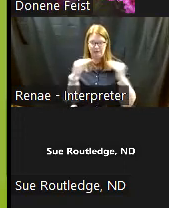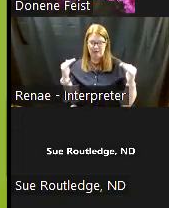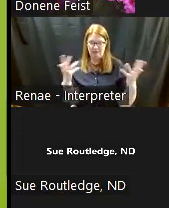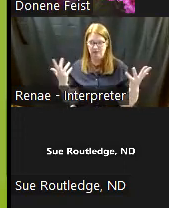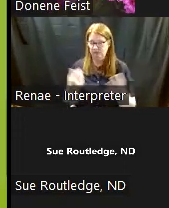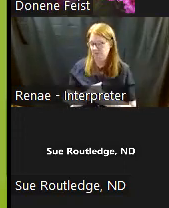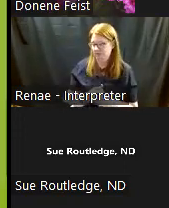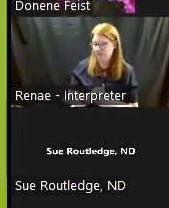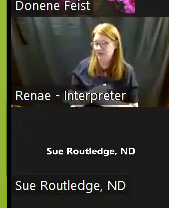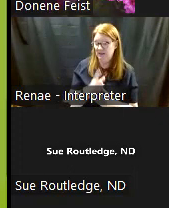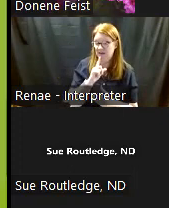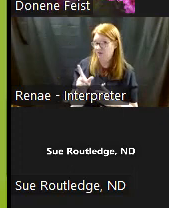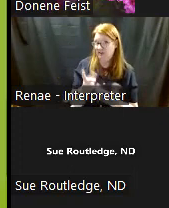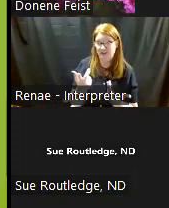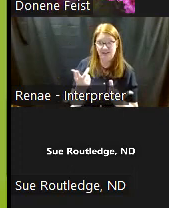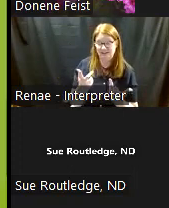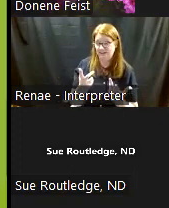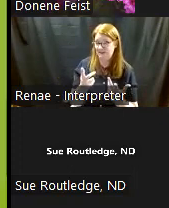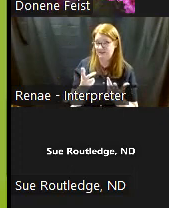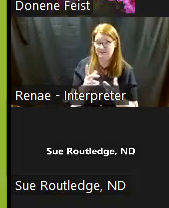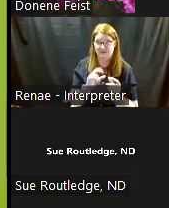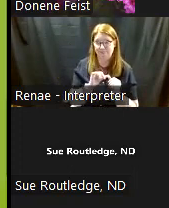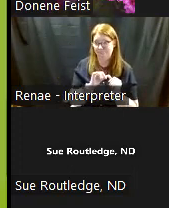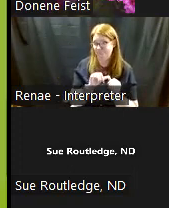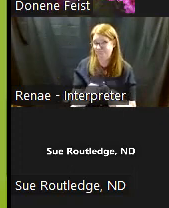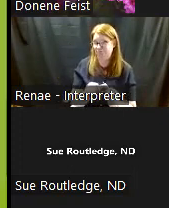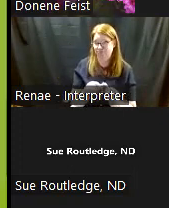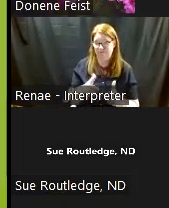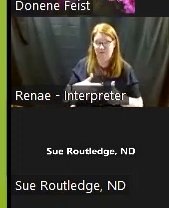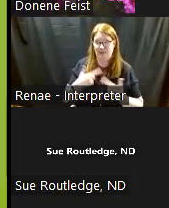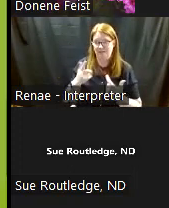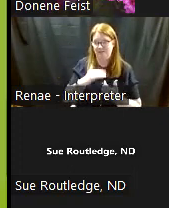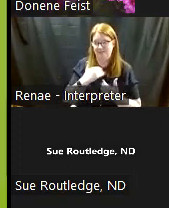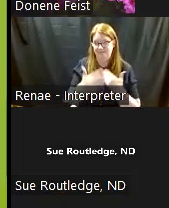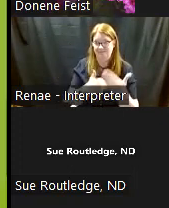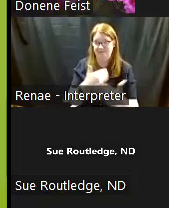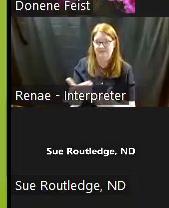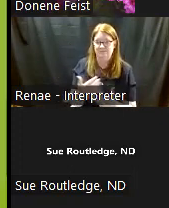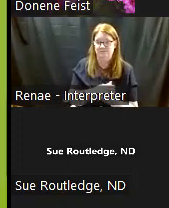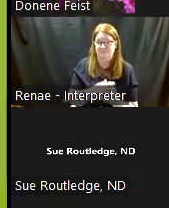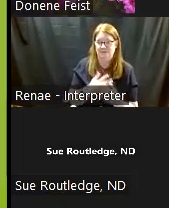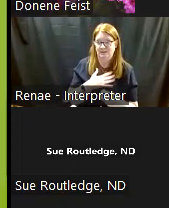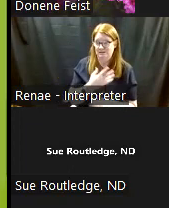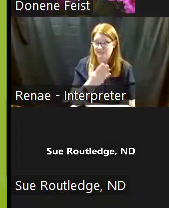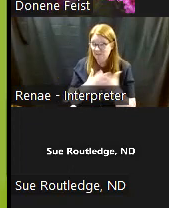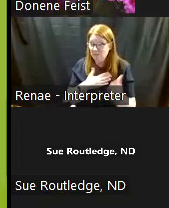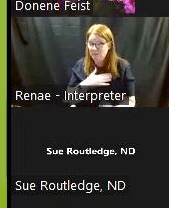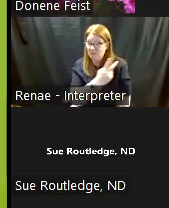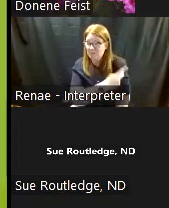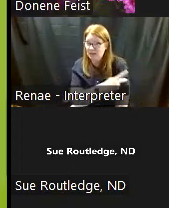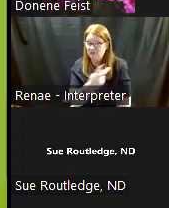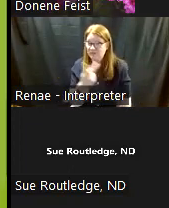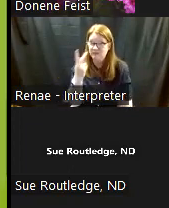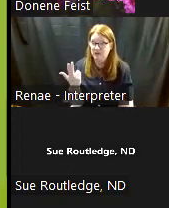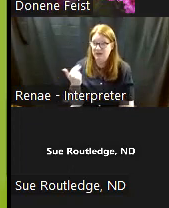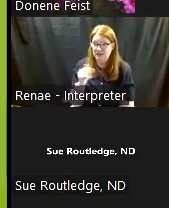a lifelong journey with our patients. I've been with some of my patients for 13 years now, and just